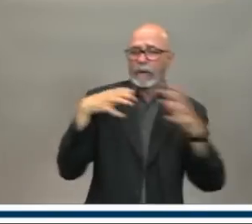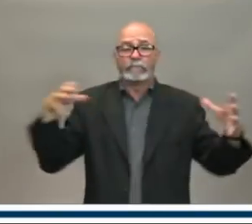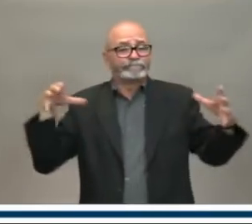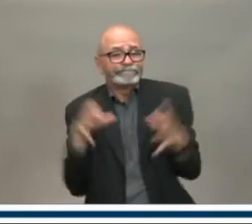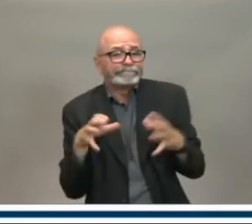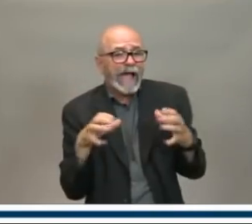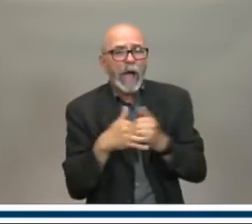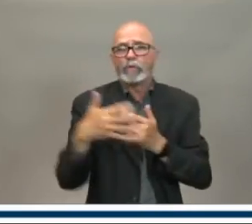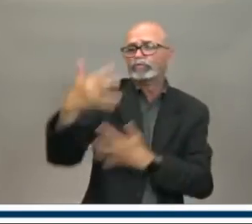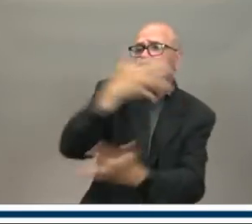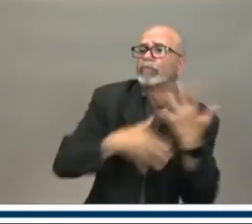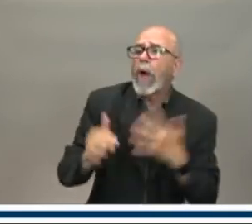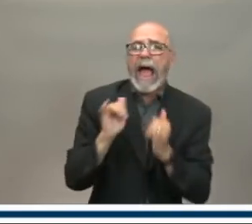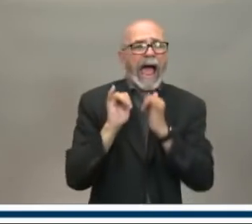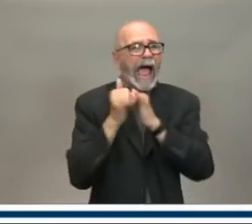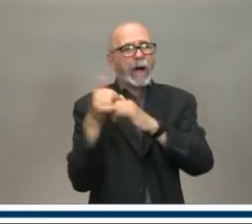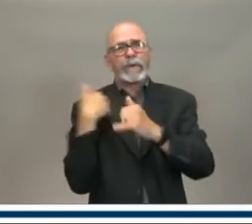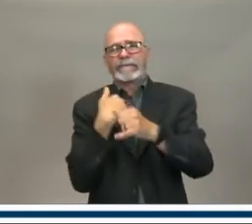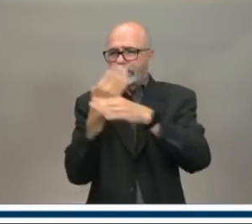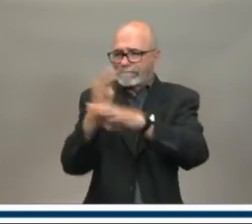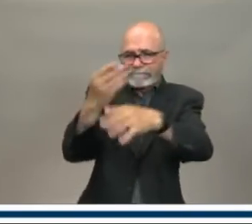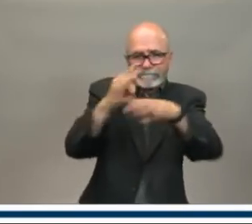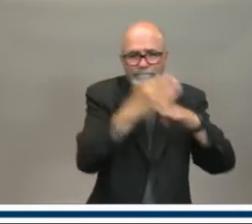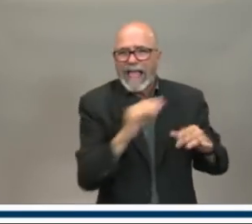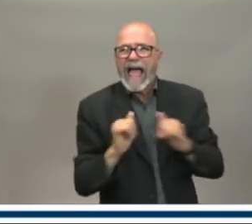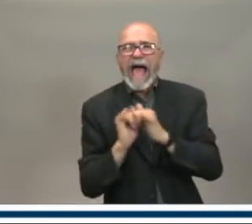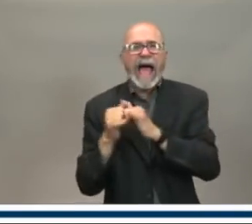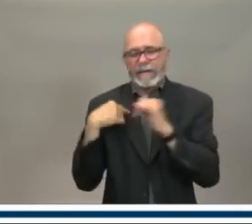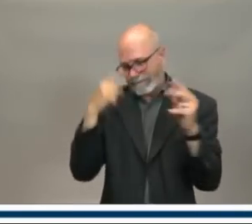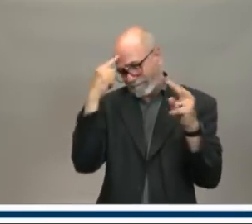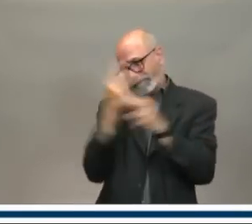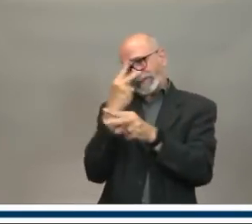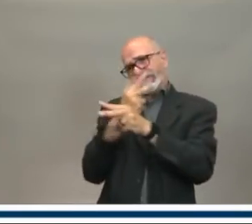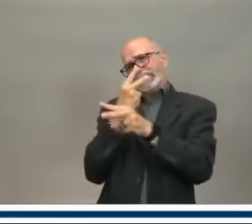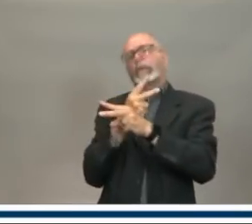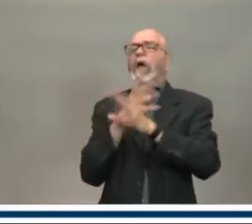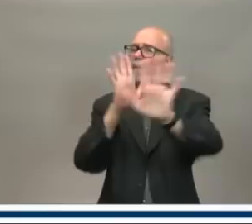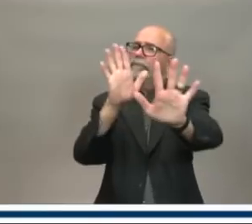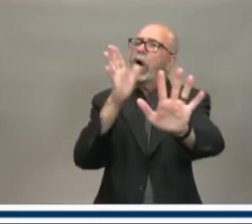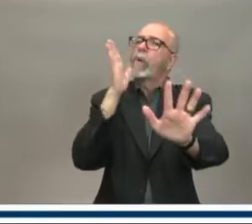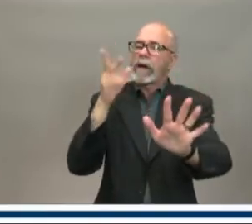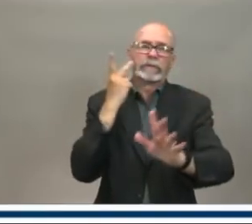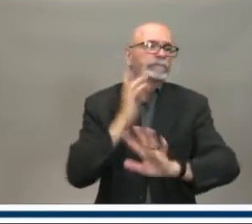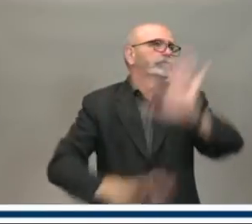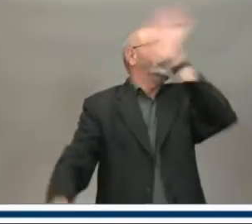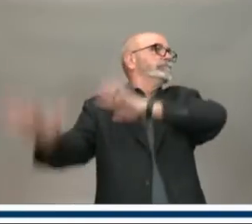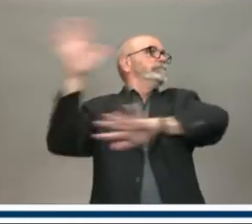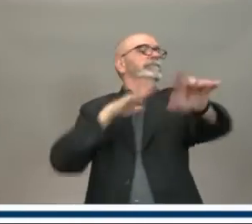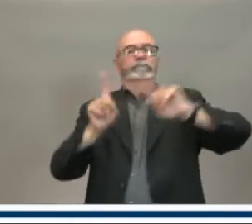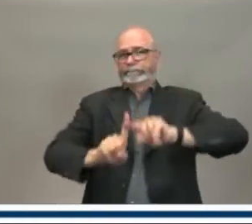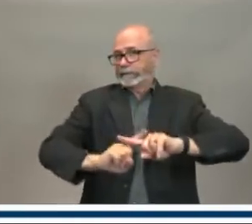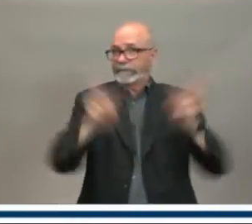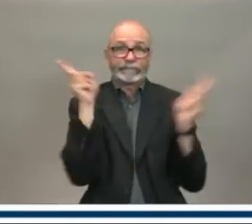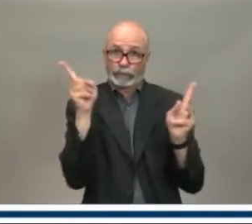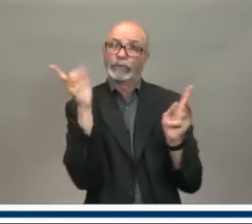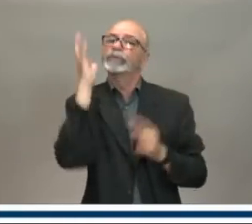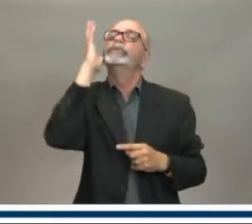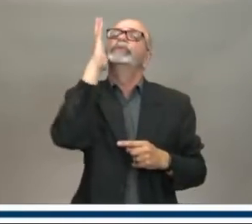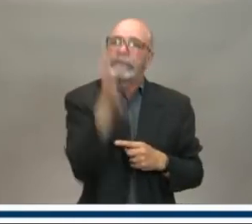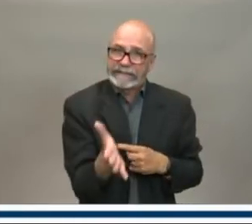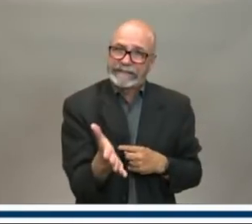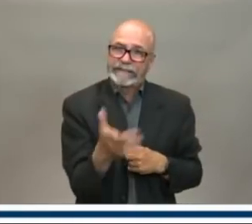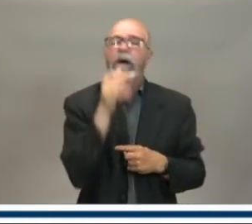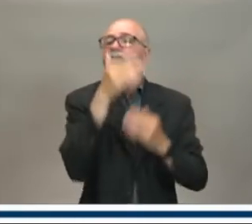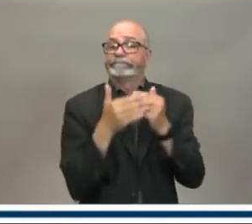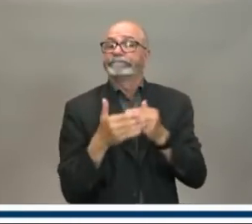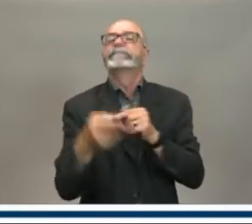reasons is going to look very different. These measures will need to be in place for the months ahead as we enter